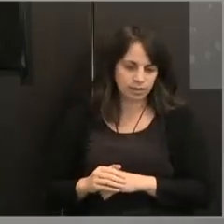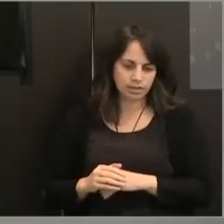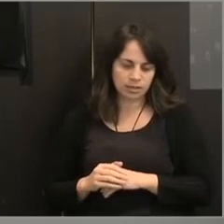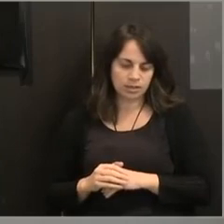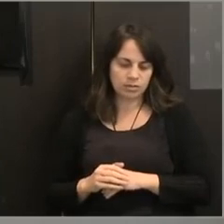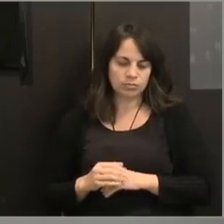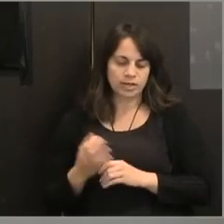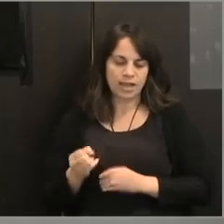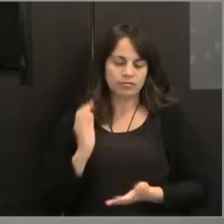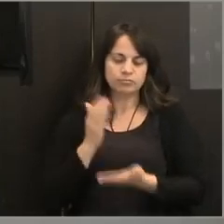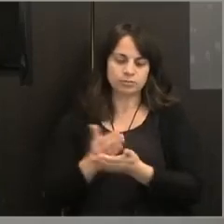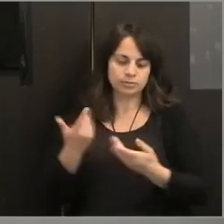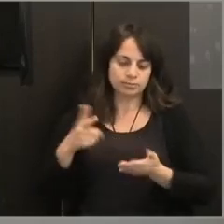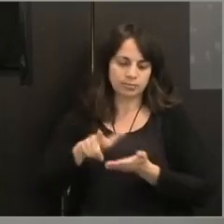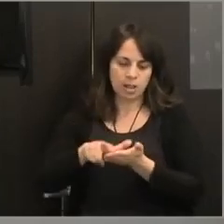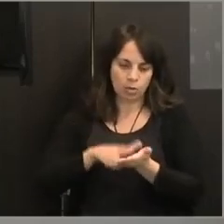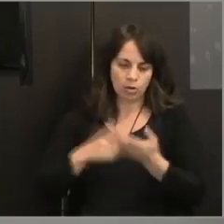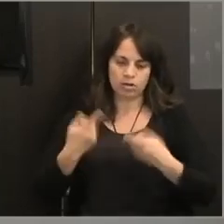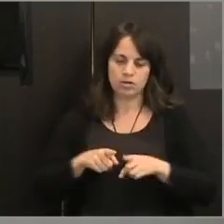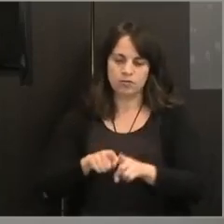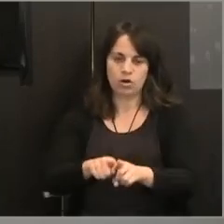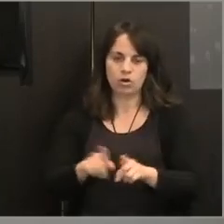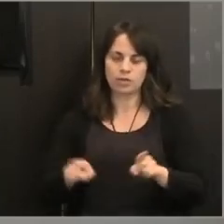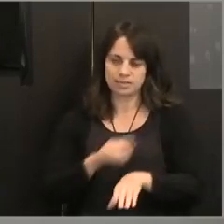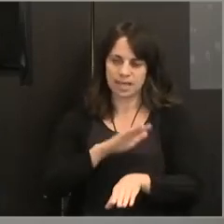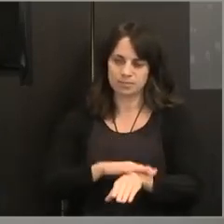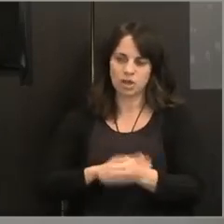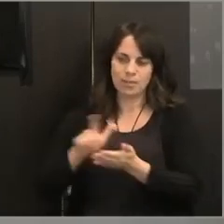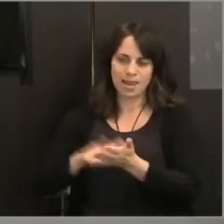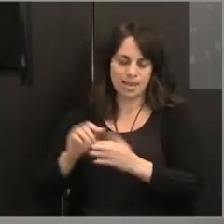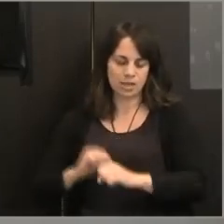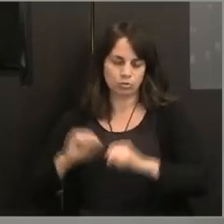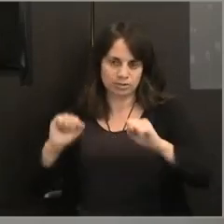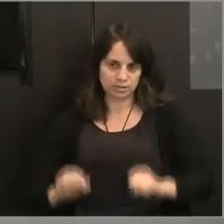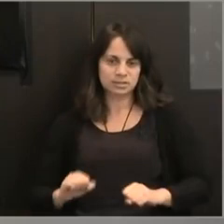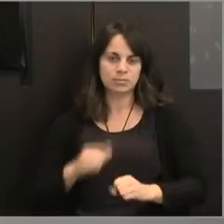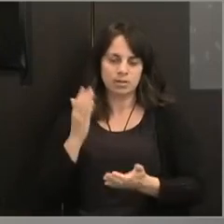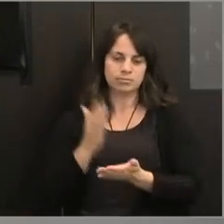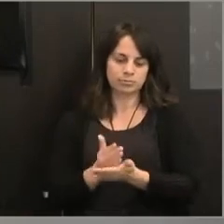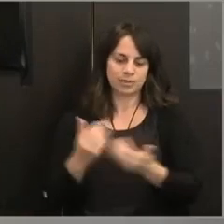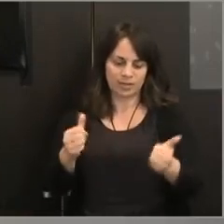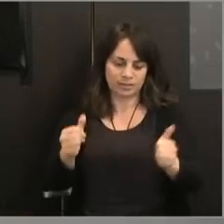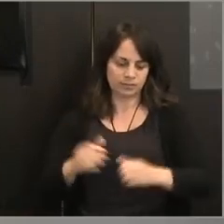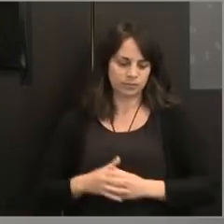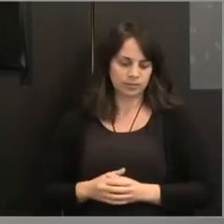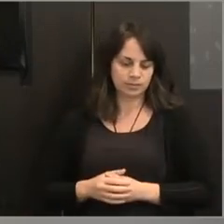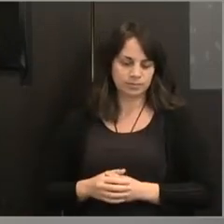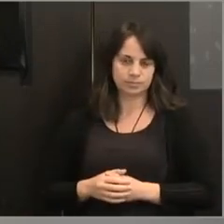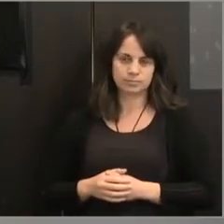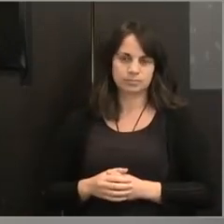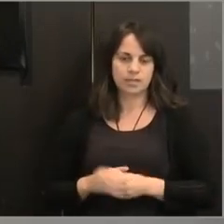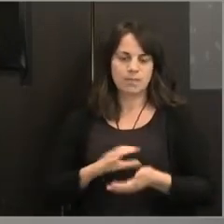law, as well as a discrete legal system to give effect to it. And in